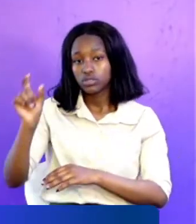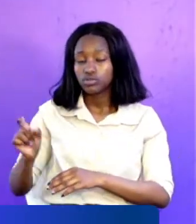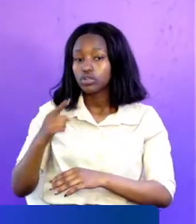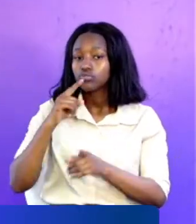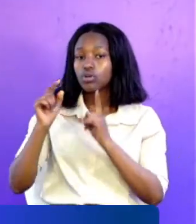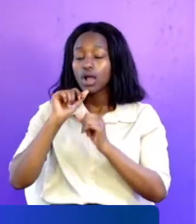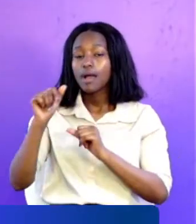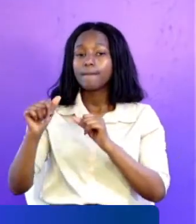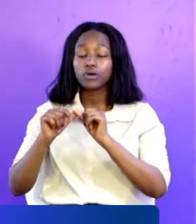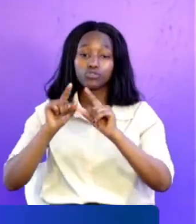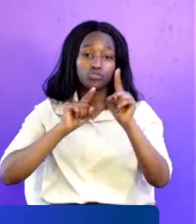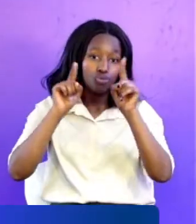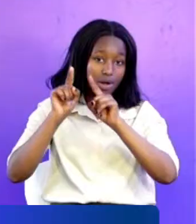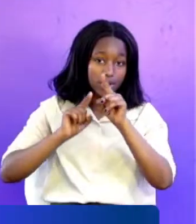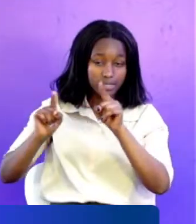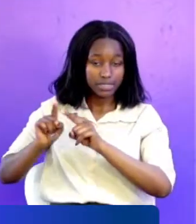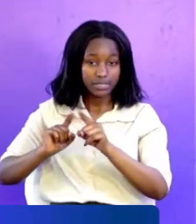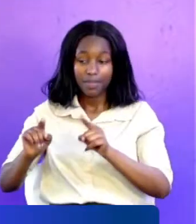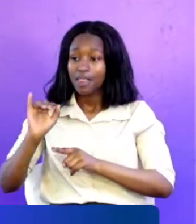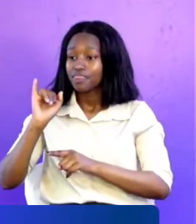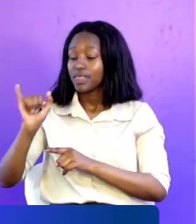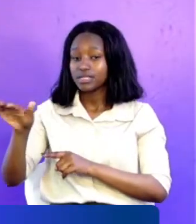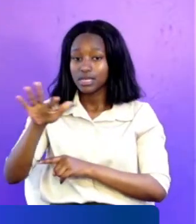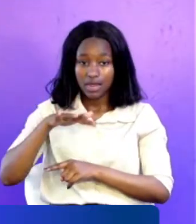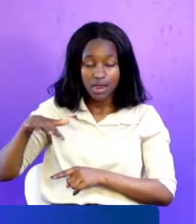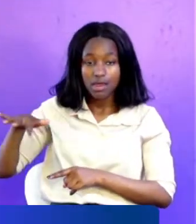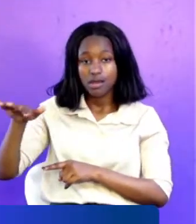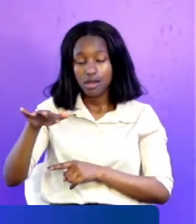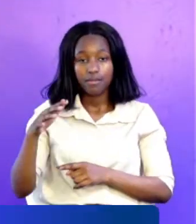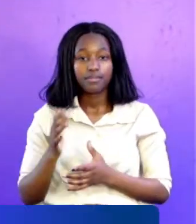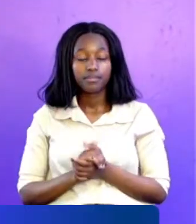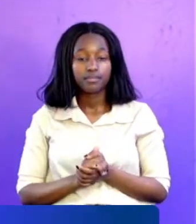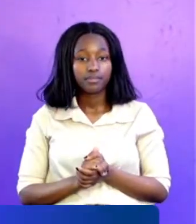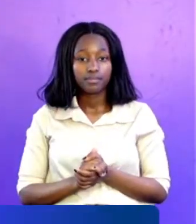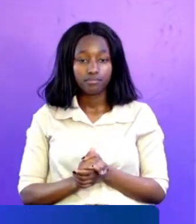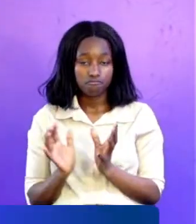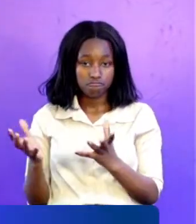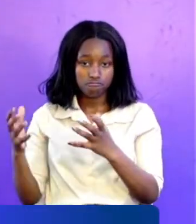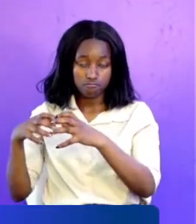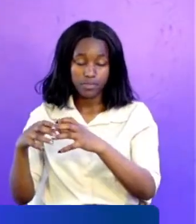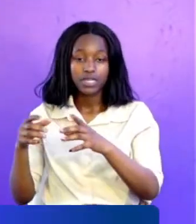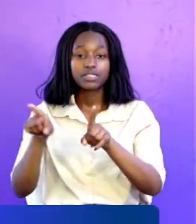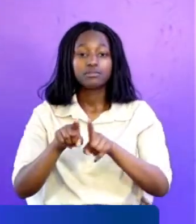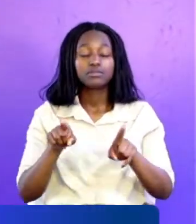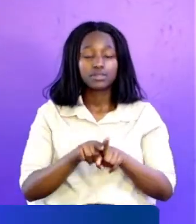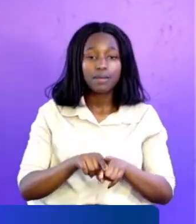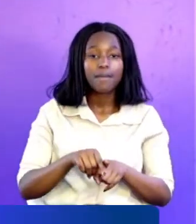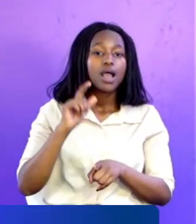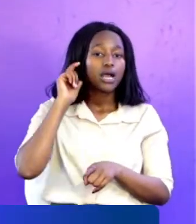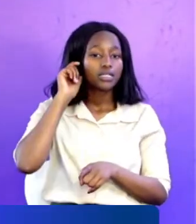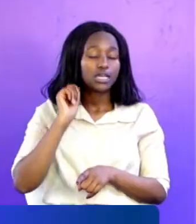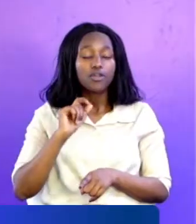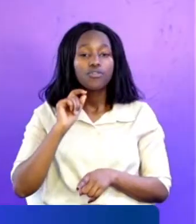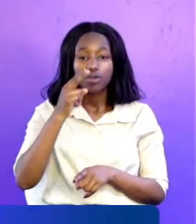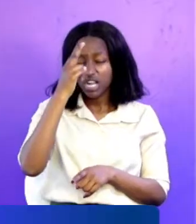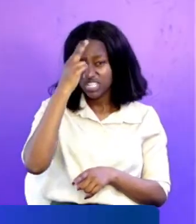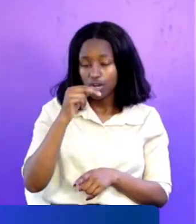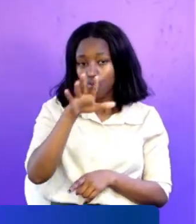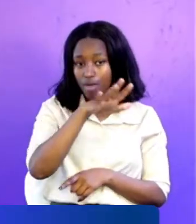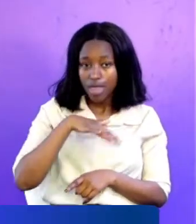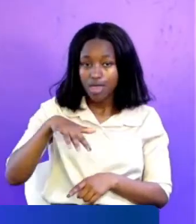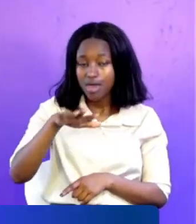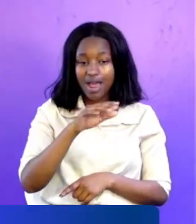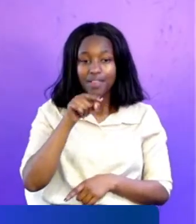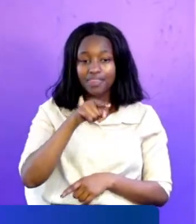issue of tourism. That's a circuit. If you go to the Ma community and these areas of Kajiado, it's